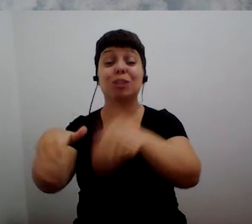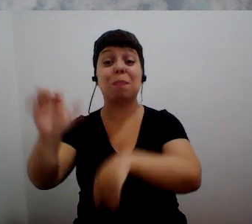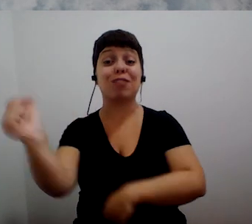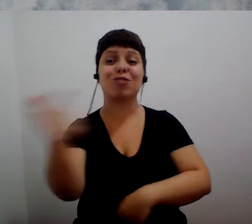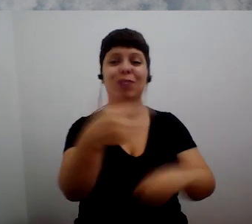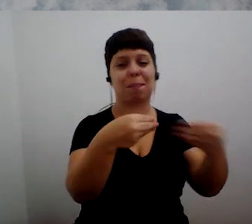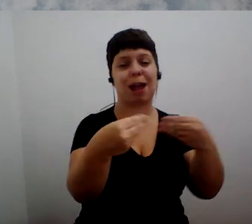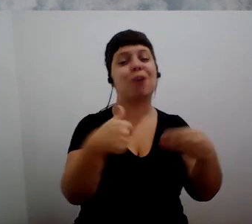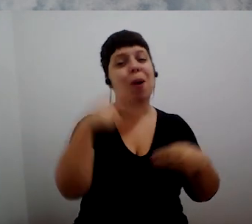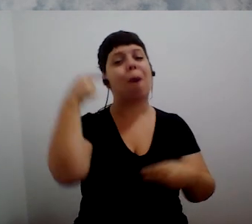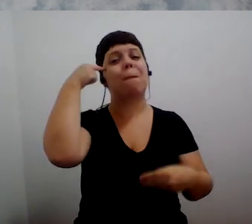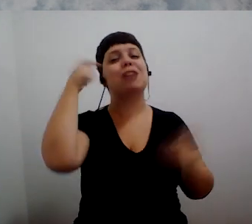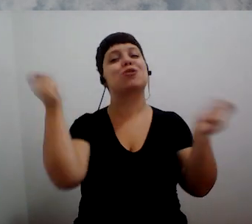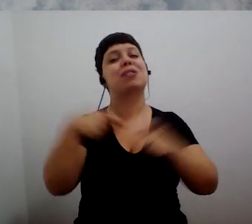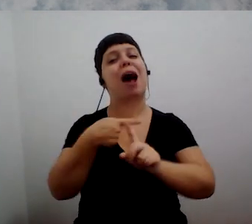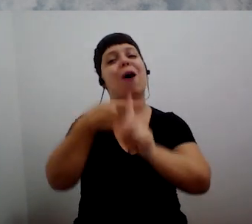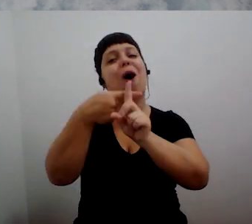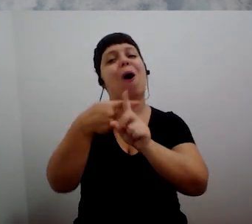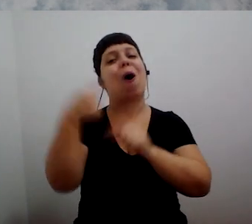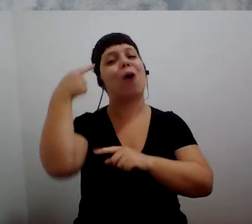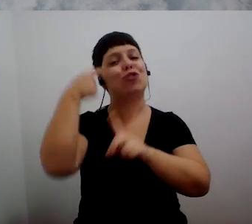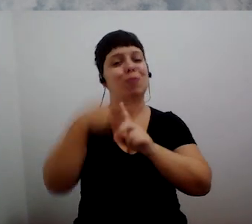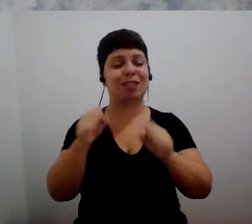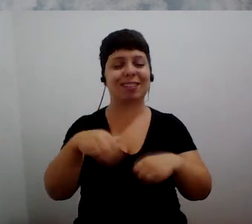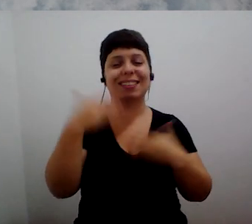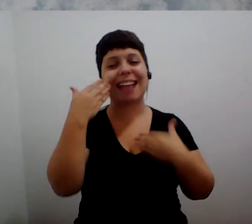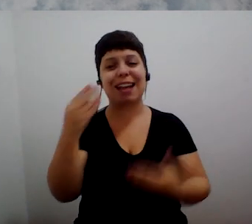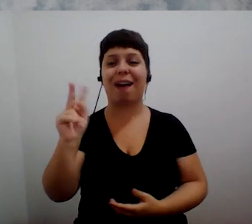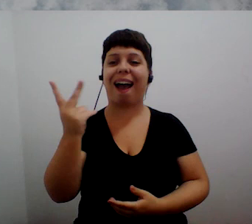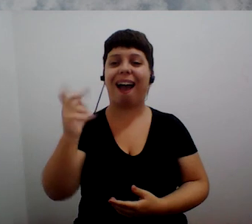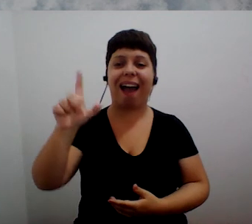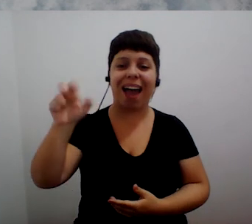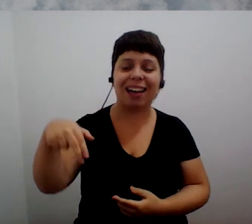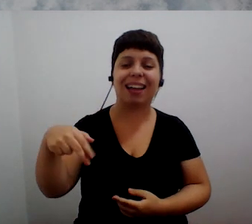Miguel, Ellen, and Uni. It's been great to be here with you. Thank you, Karin.